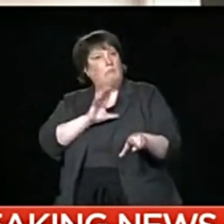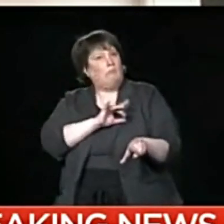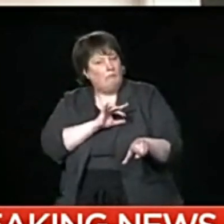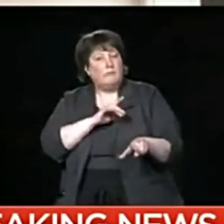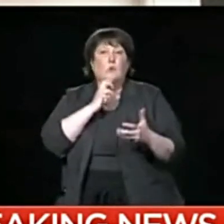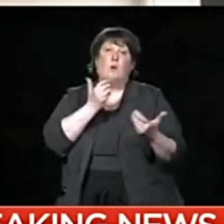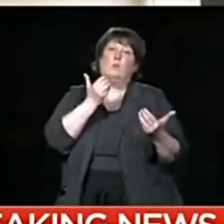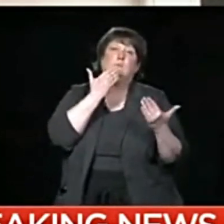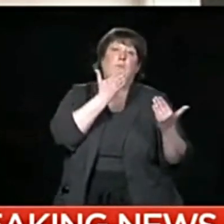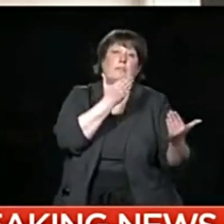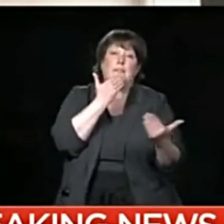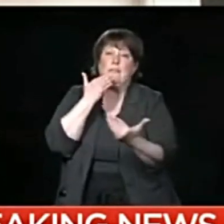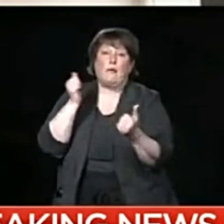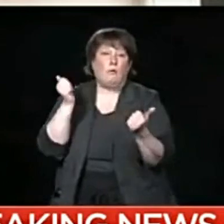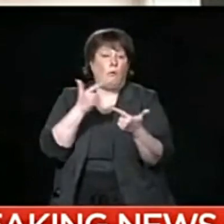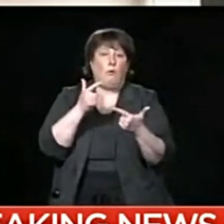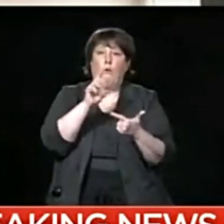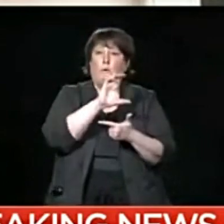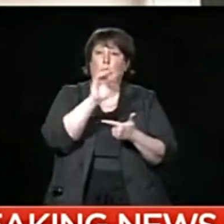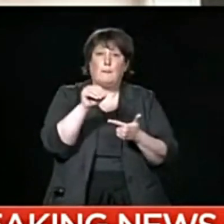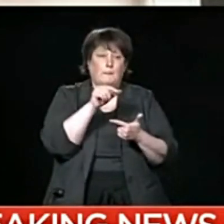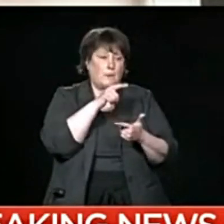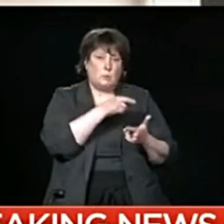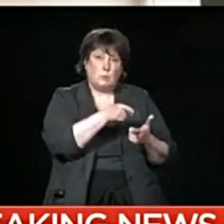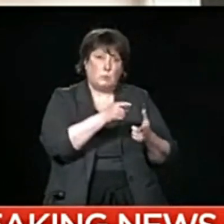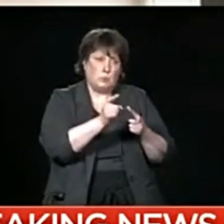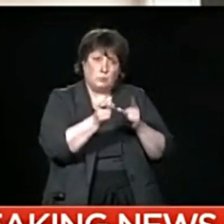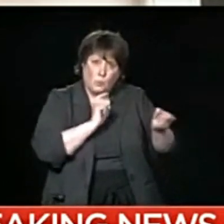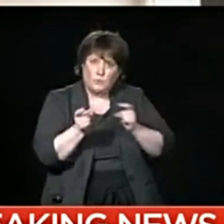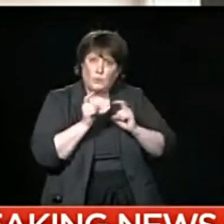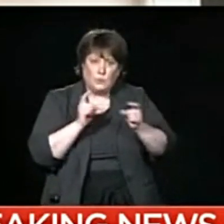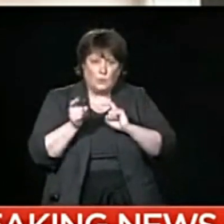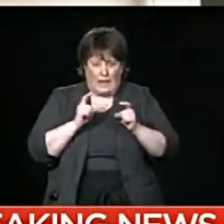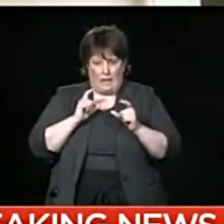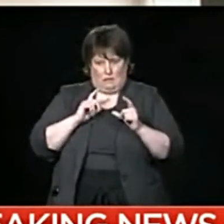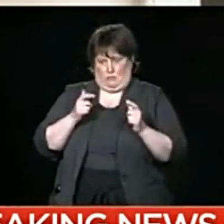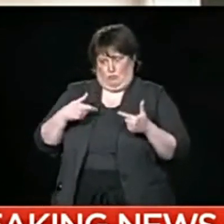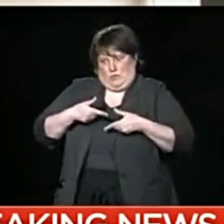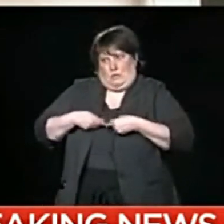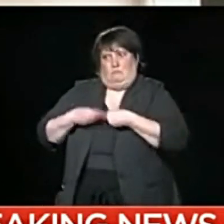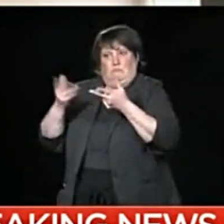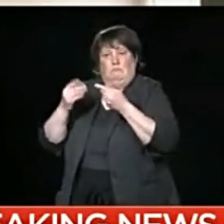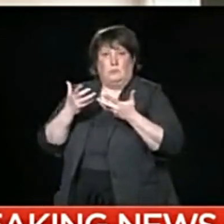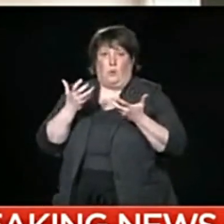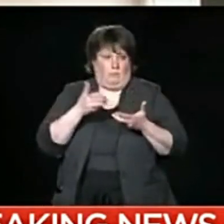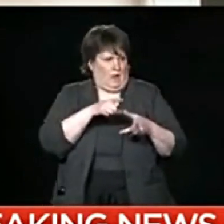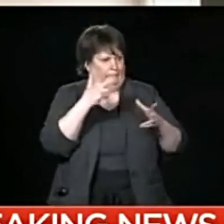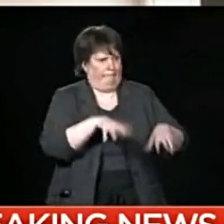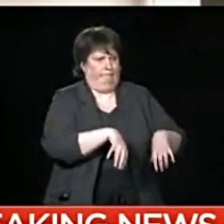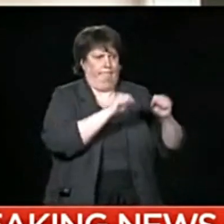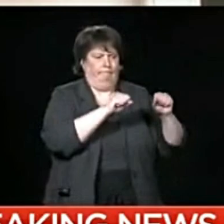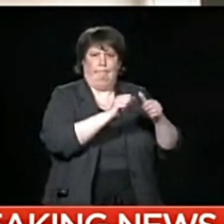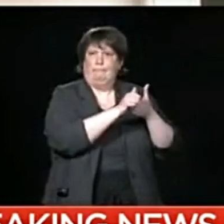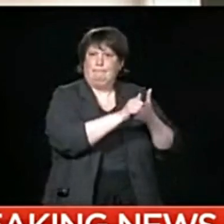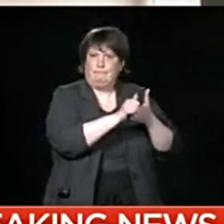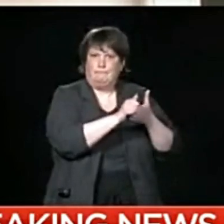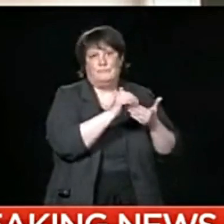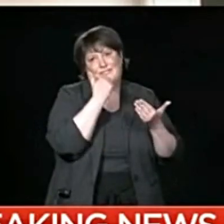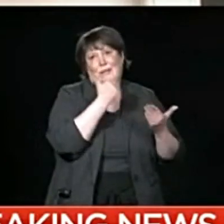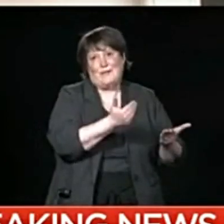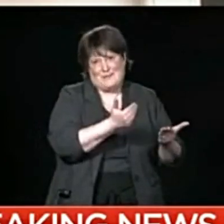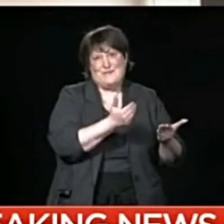people's lives in danger. I'd like to thank all those companies who have stepped up to the plate. You're doing your share, and all